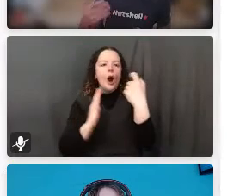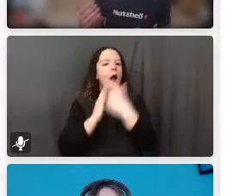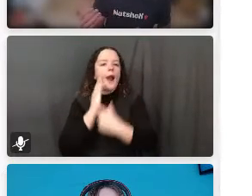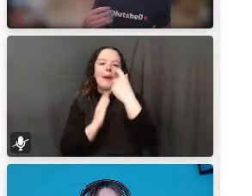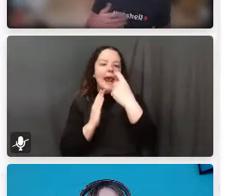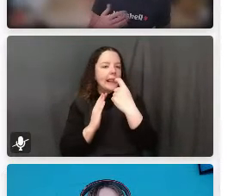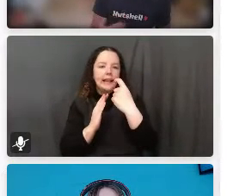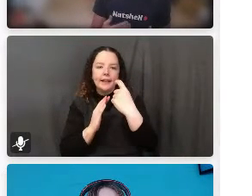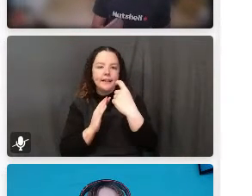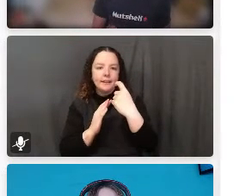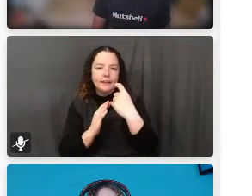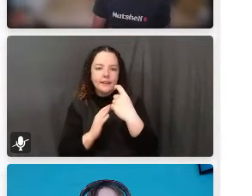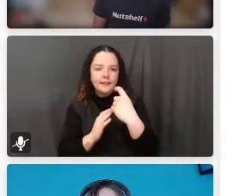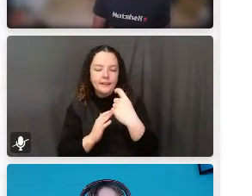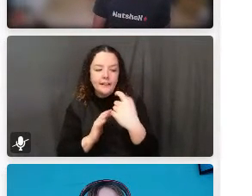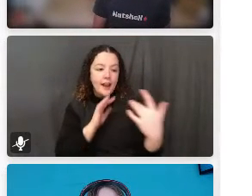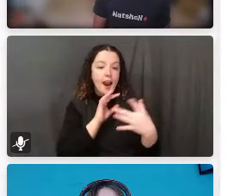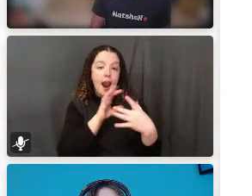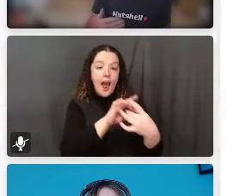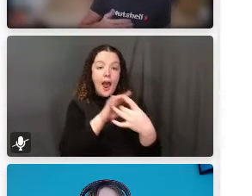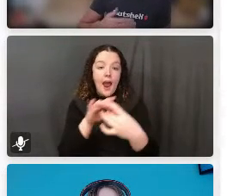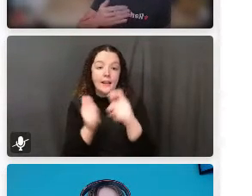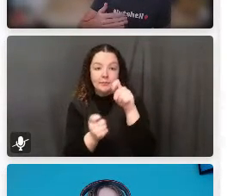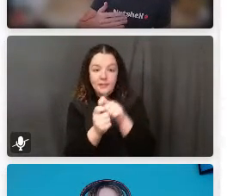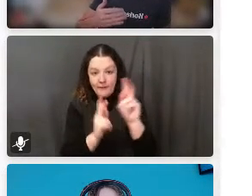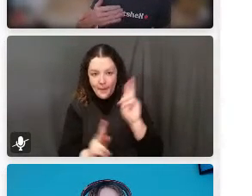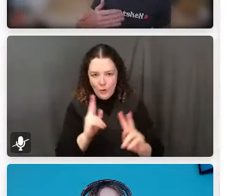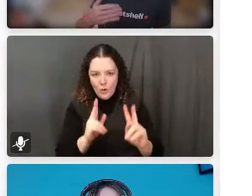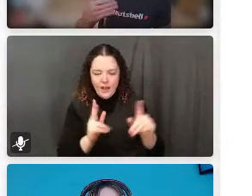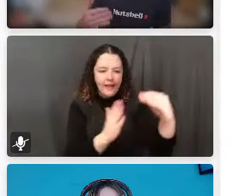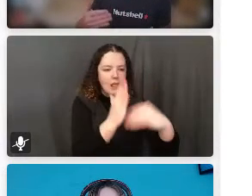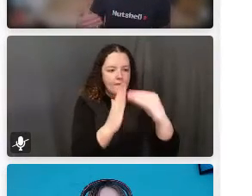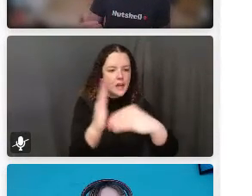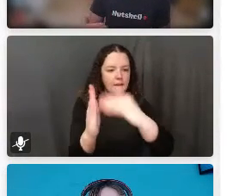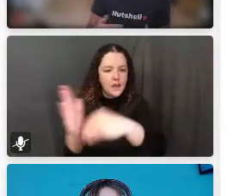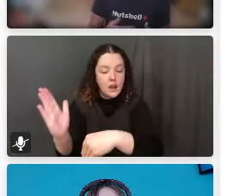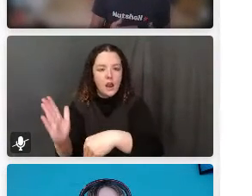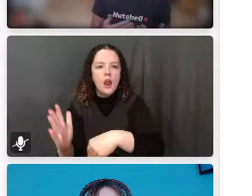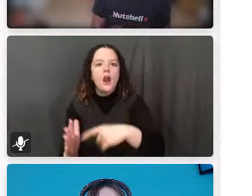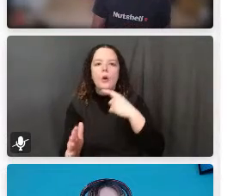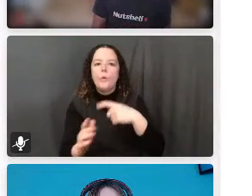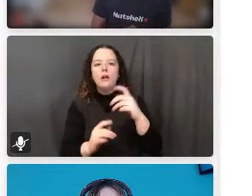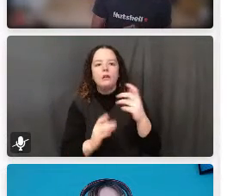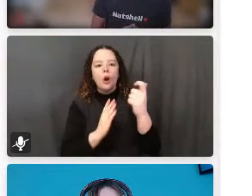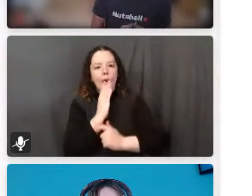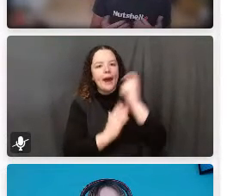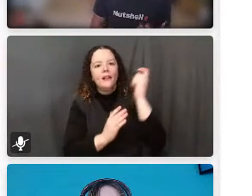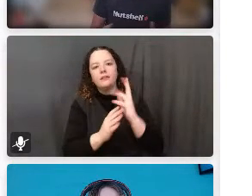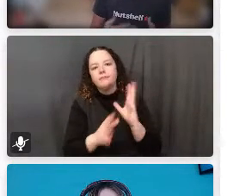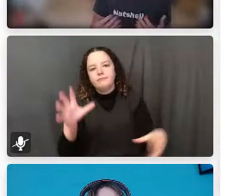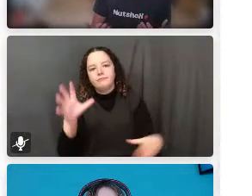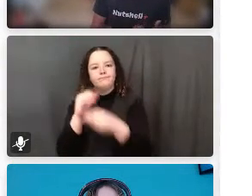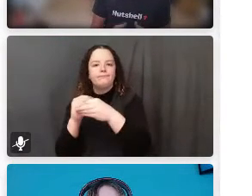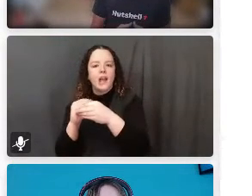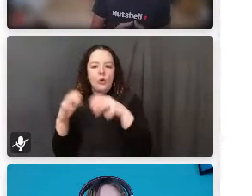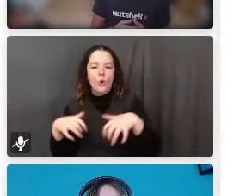add tags to certain people as they fill out their forms, and those tags will automatically trigger someone to get added to an audience. So, for example, on